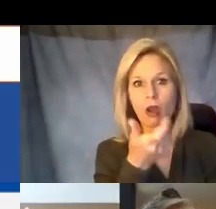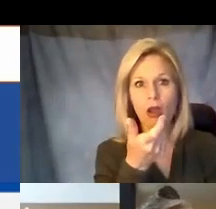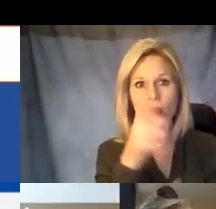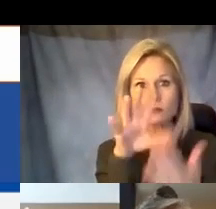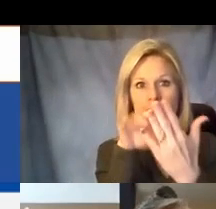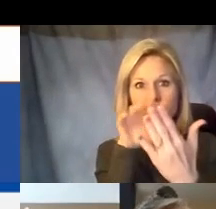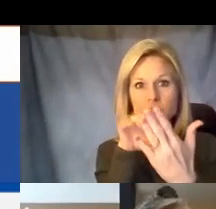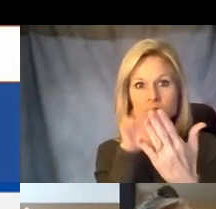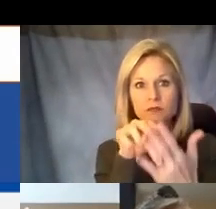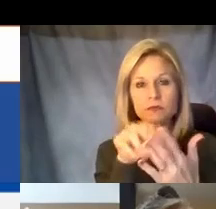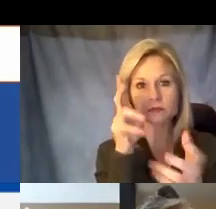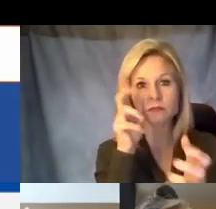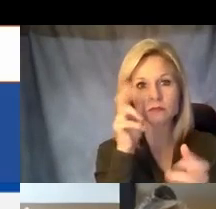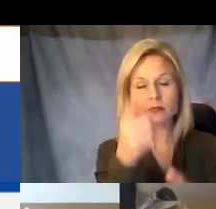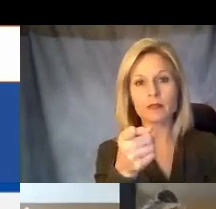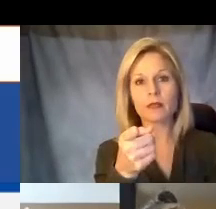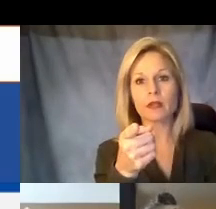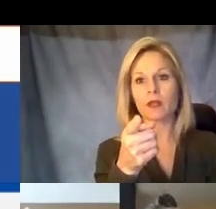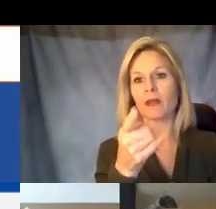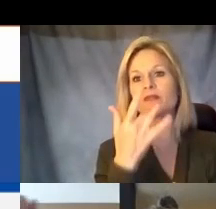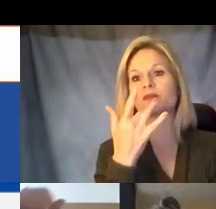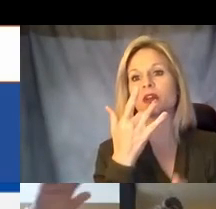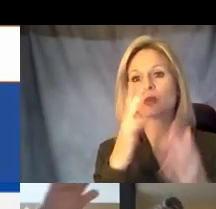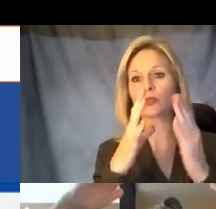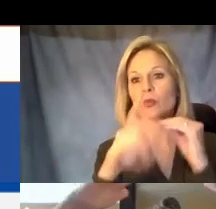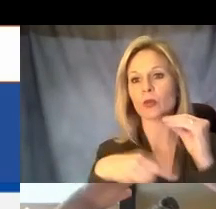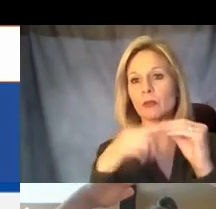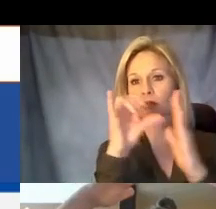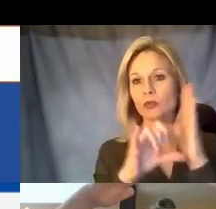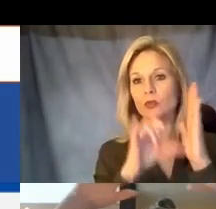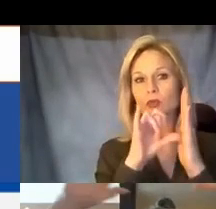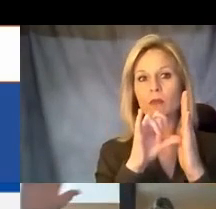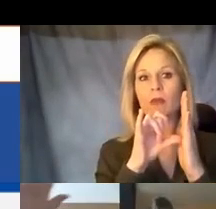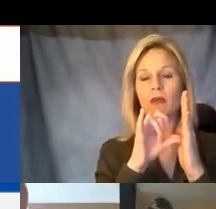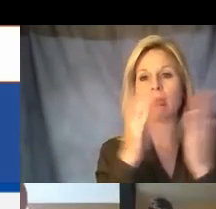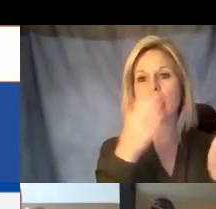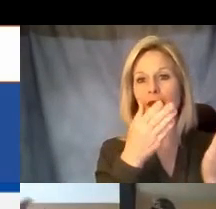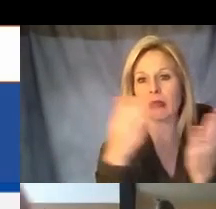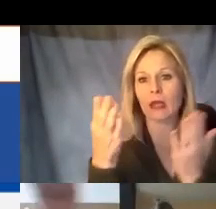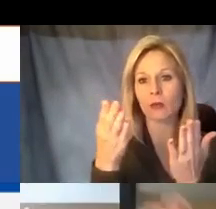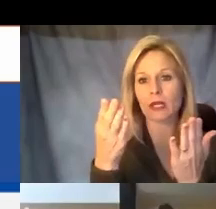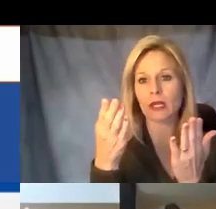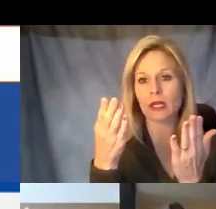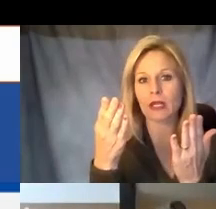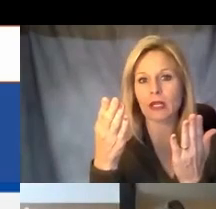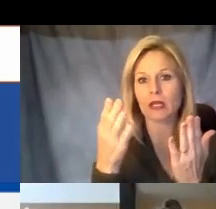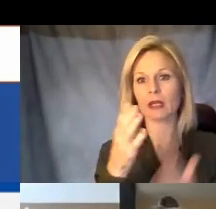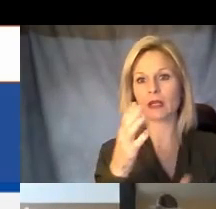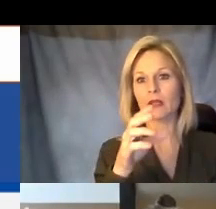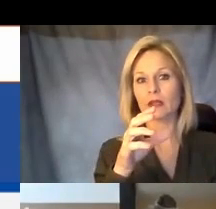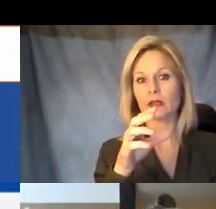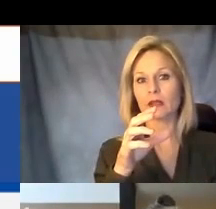my favorite story about using YouTube is I carry the round zip bags that